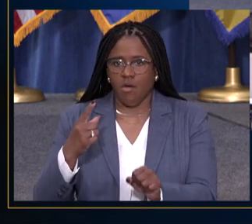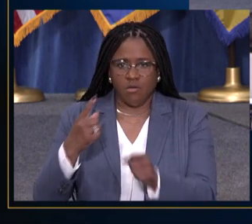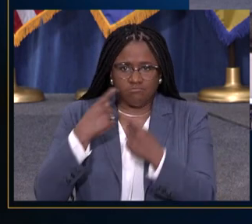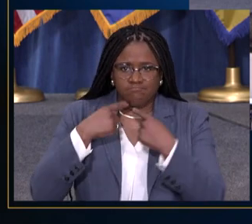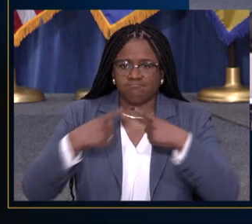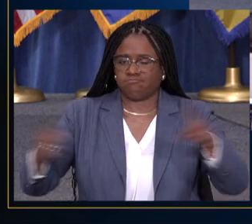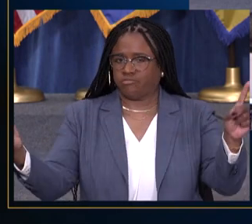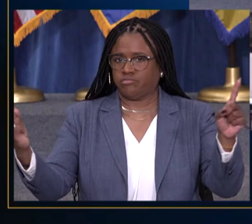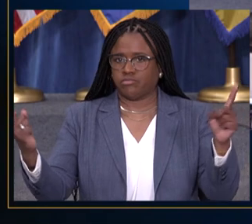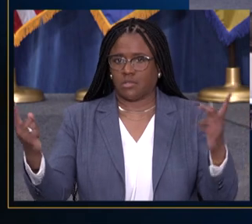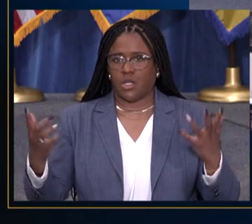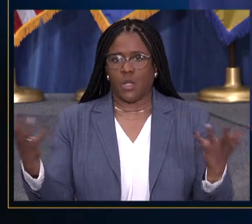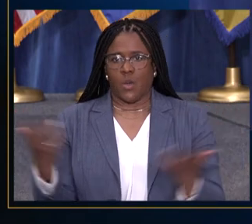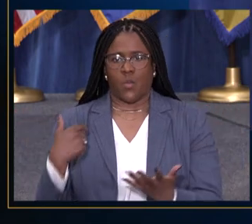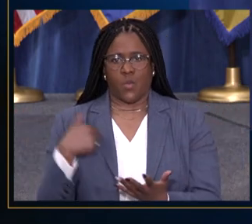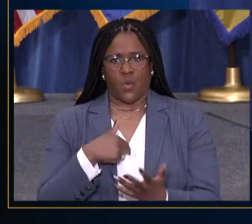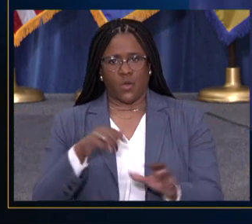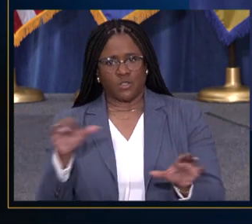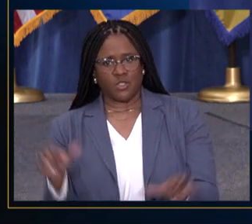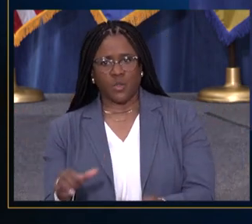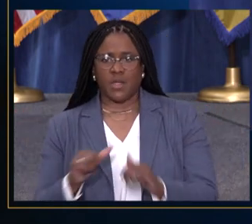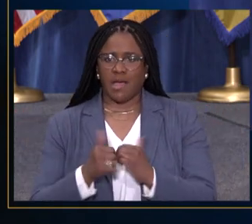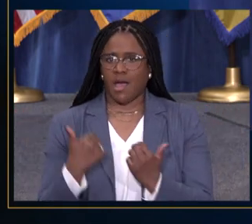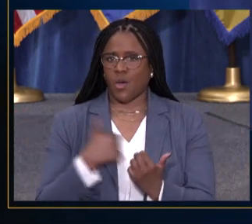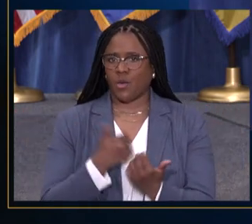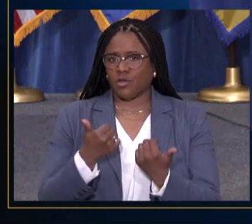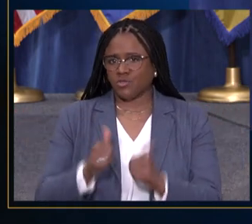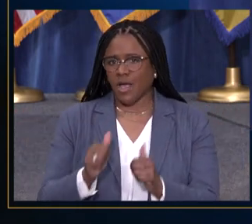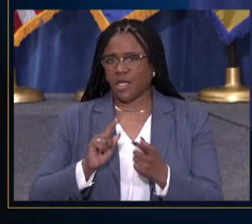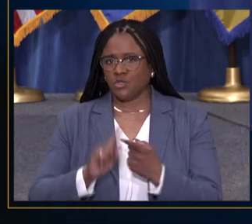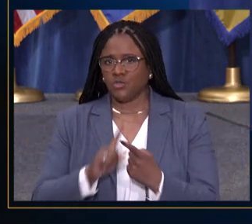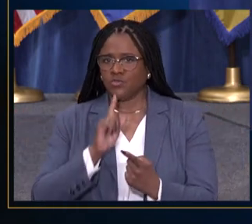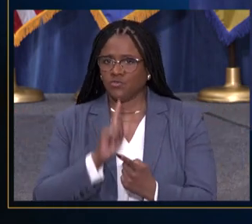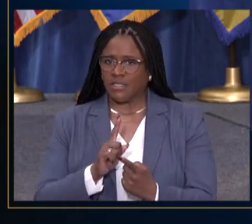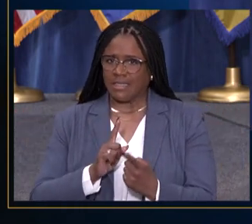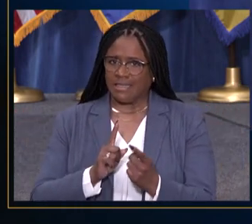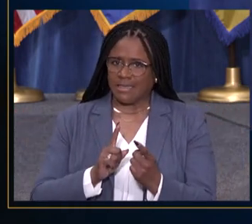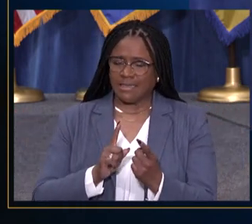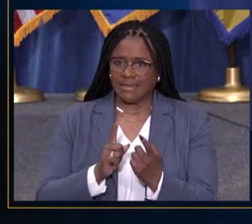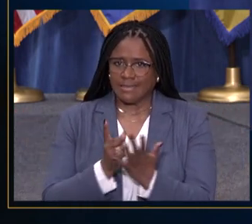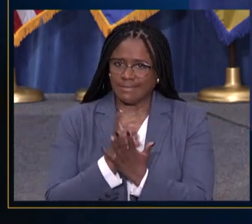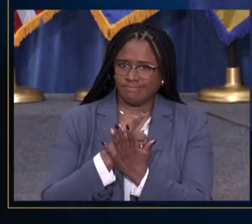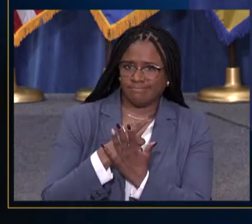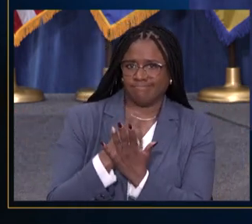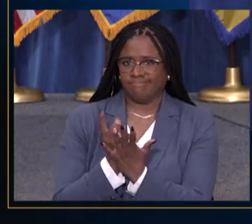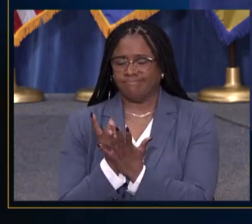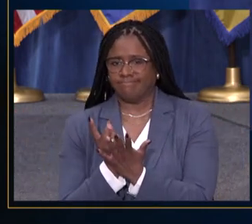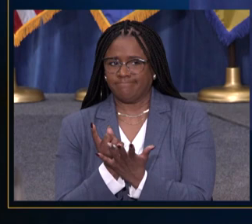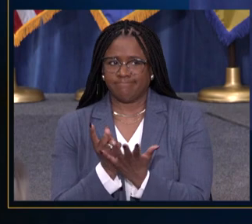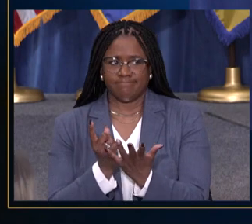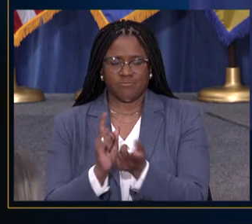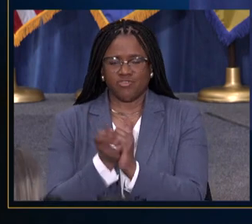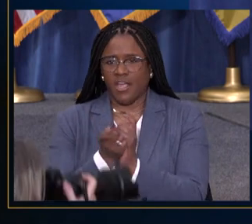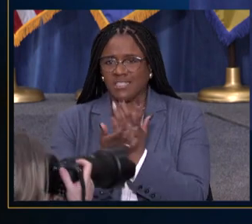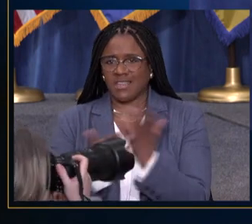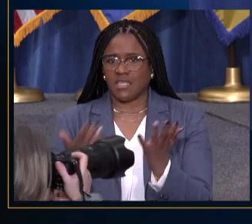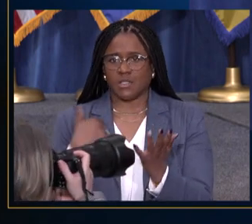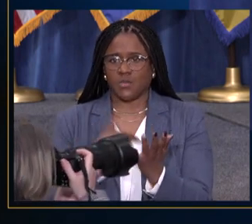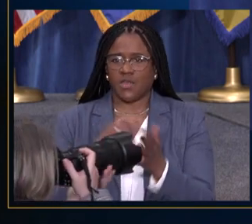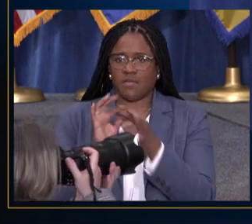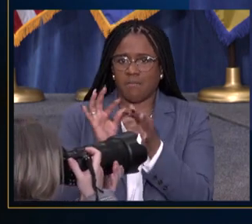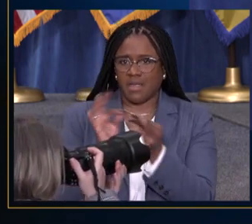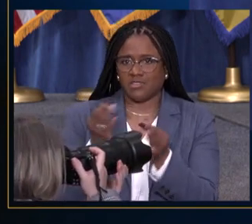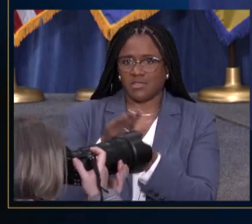about what we are doing and how we are trying to move the needle. And we've touched on several of them,